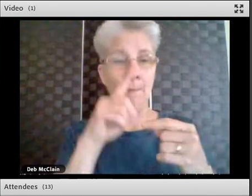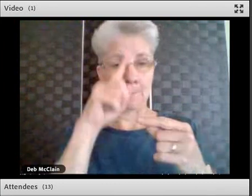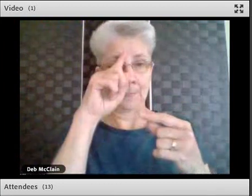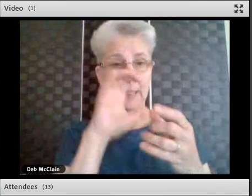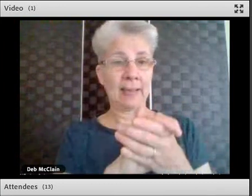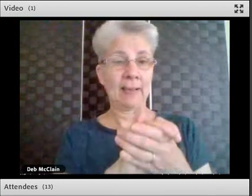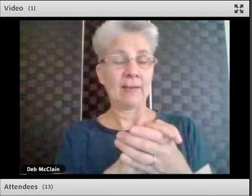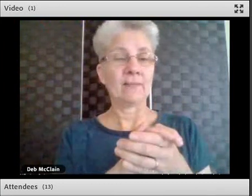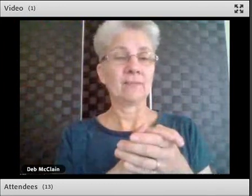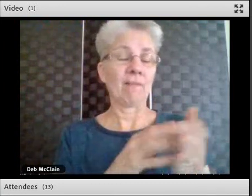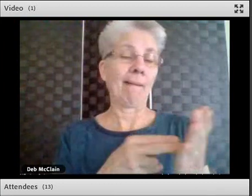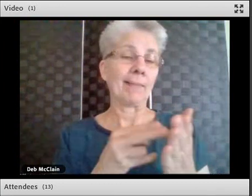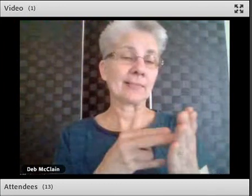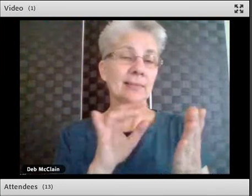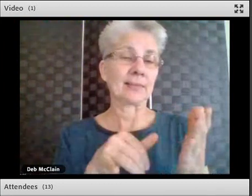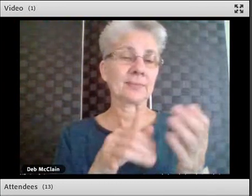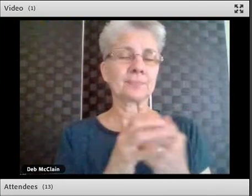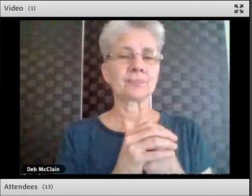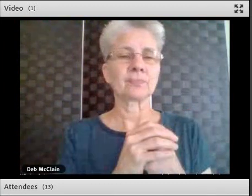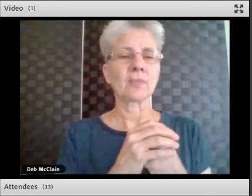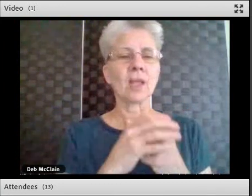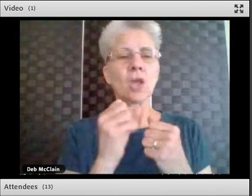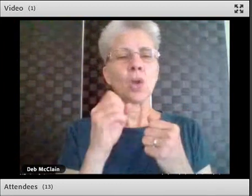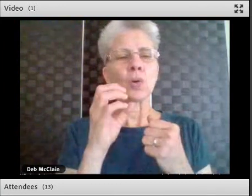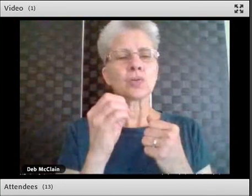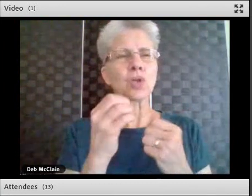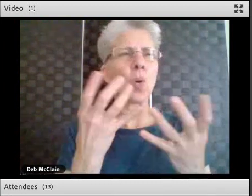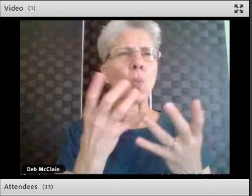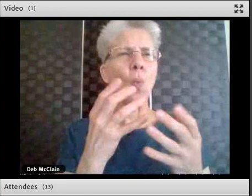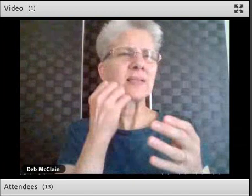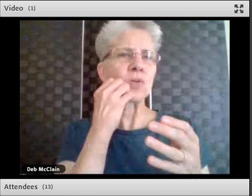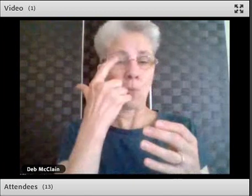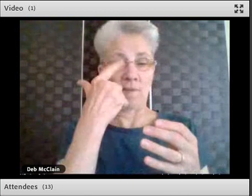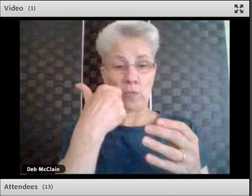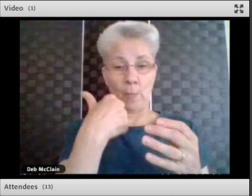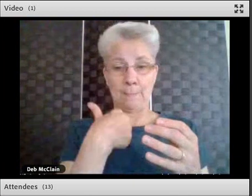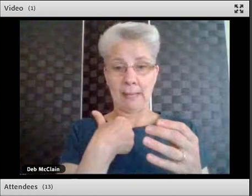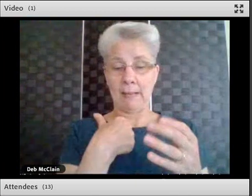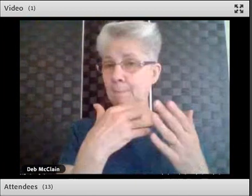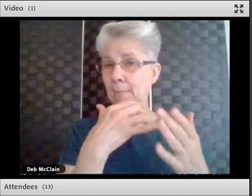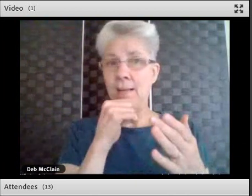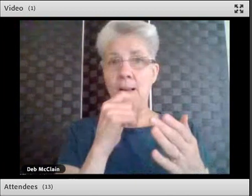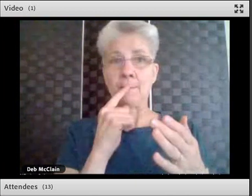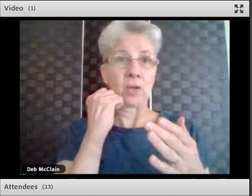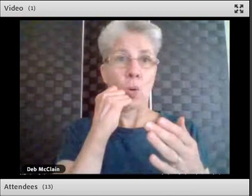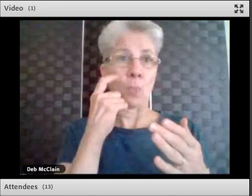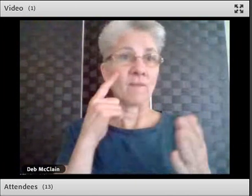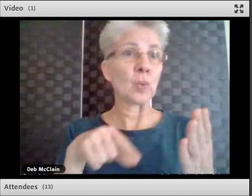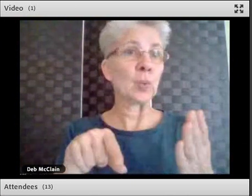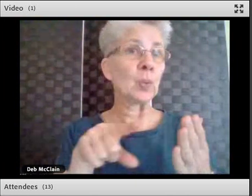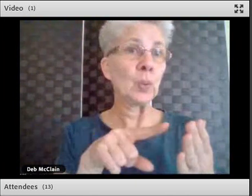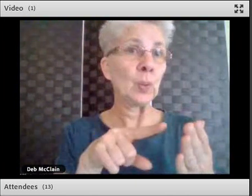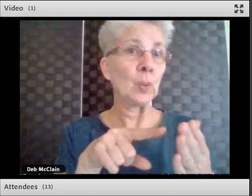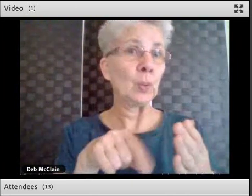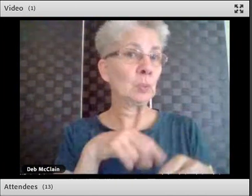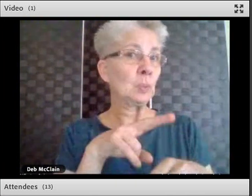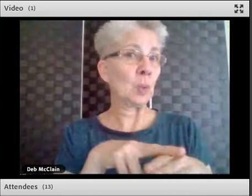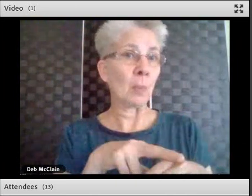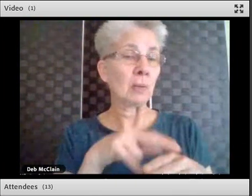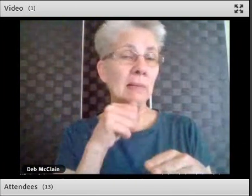believe, honestly. So, what's normal for me might not be normal for you